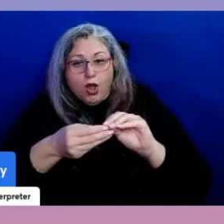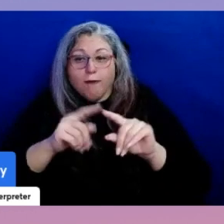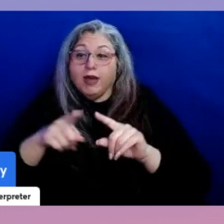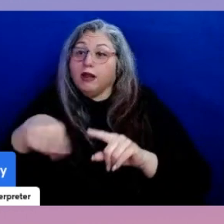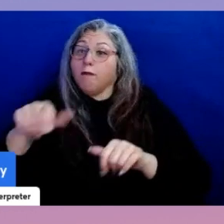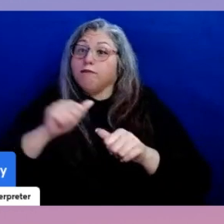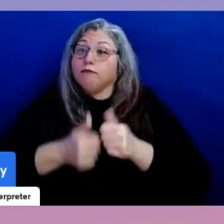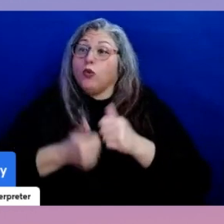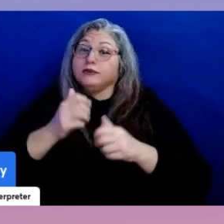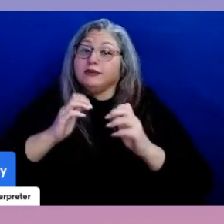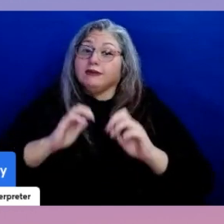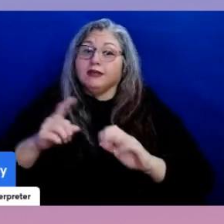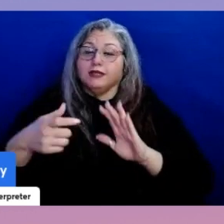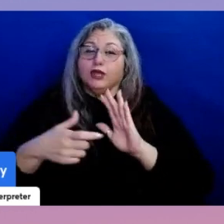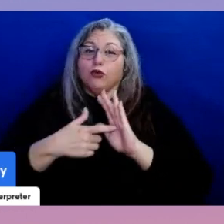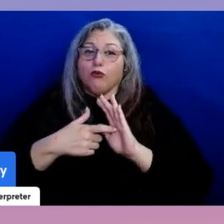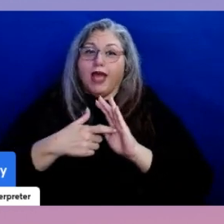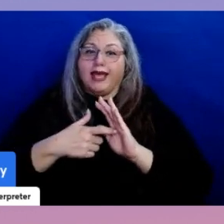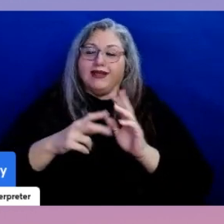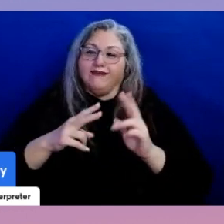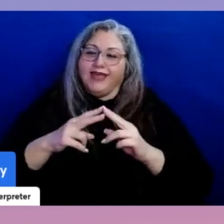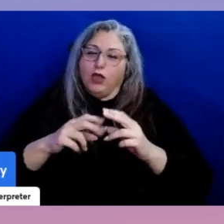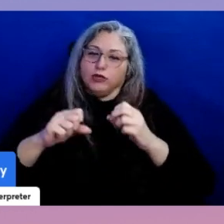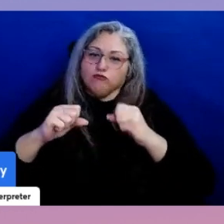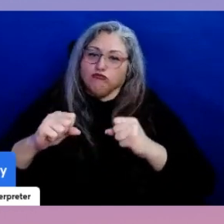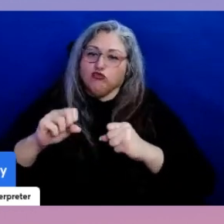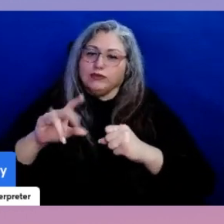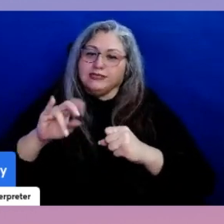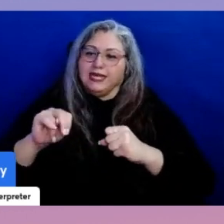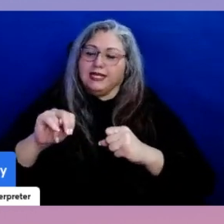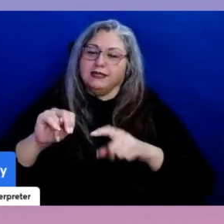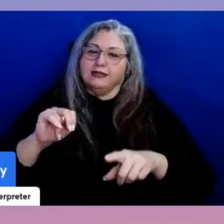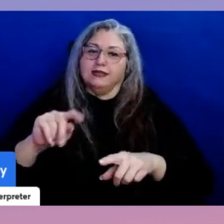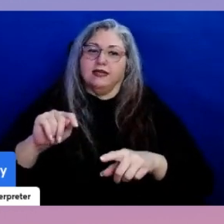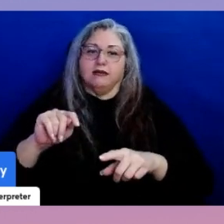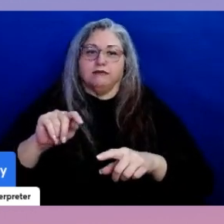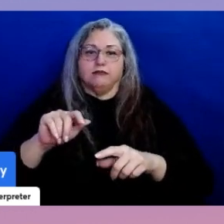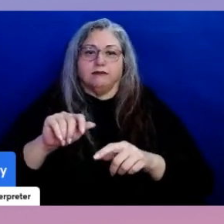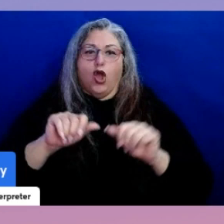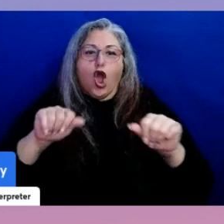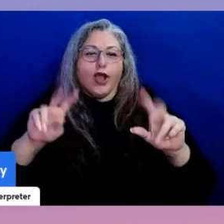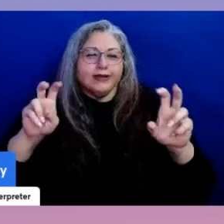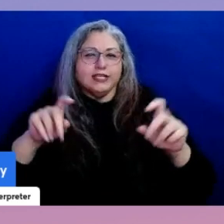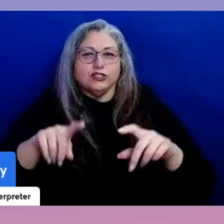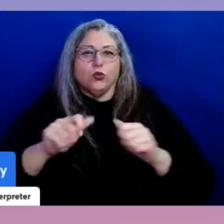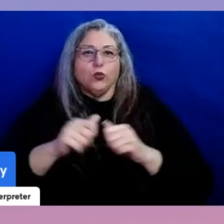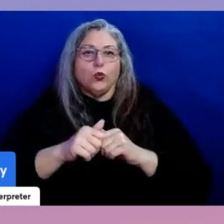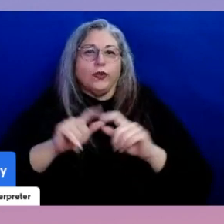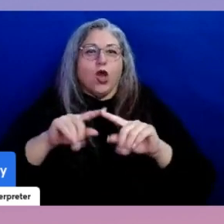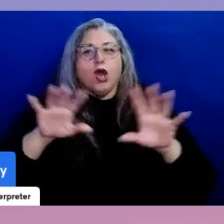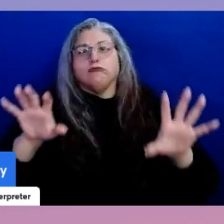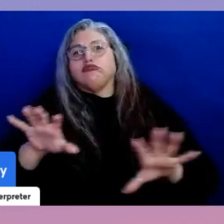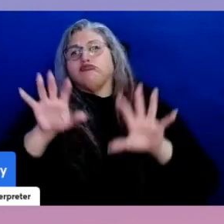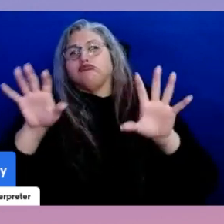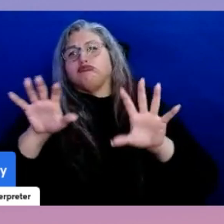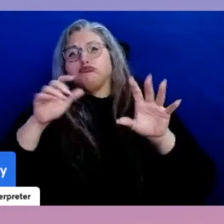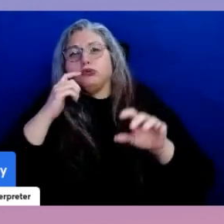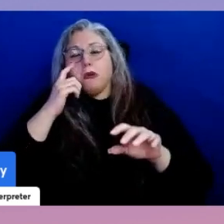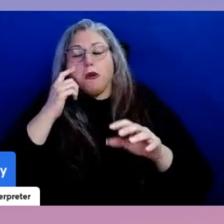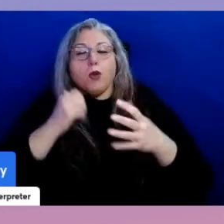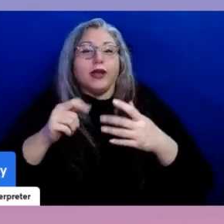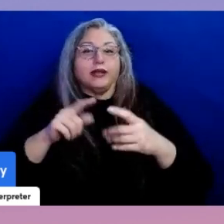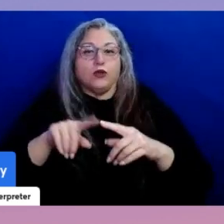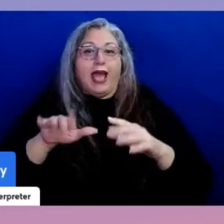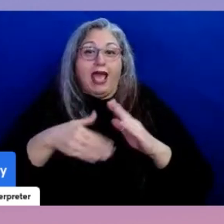a resilient architecture, prioritizing all the bells and whistles. And after going on this journey of finding the most resilient cloud